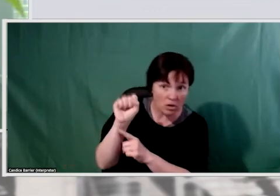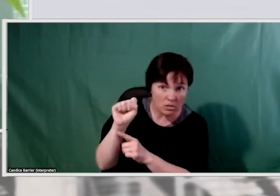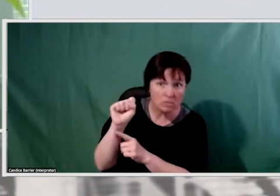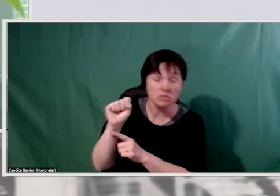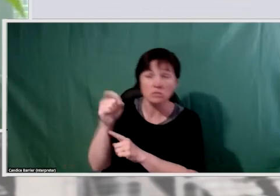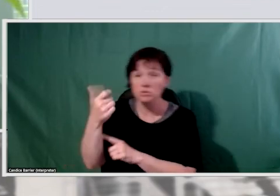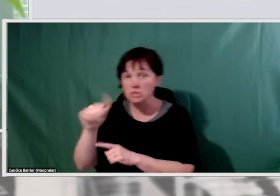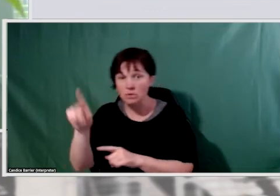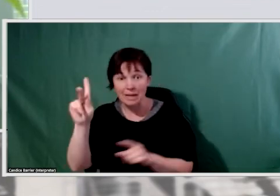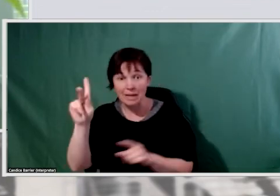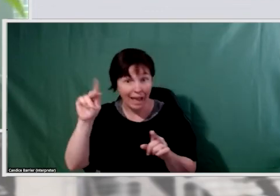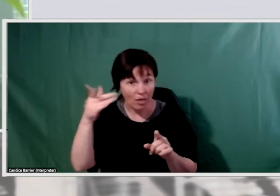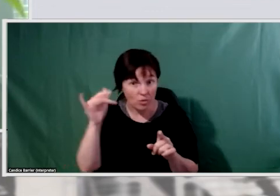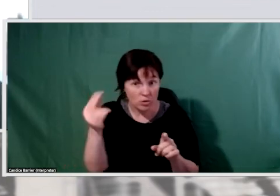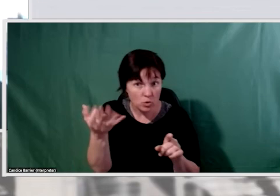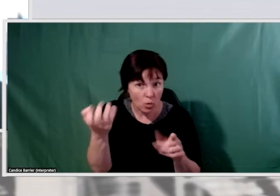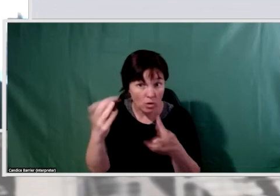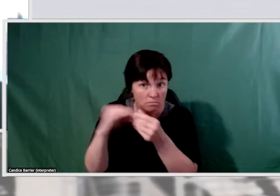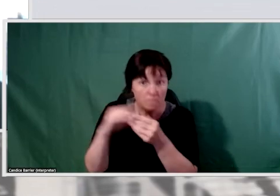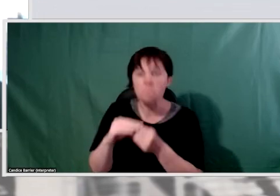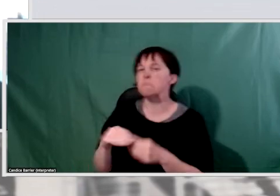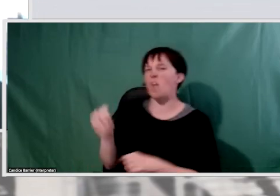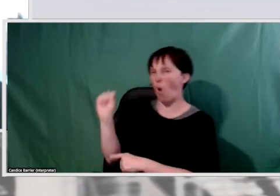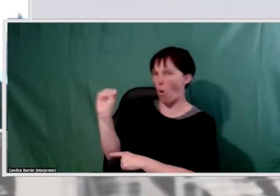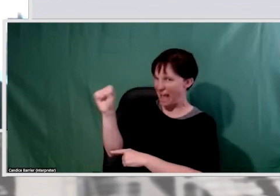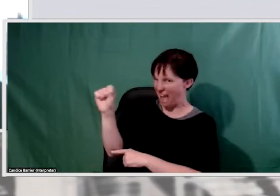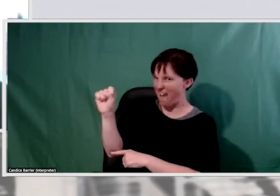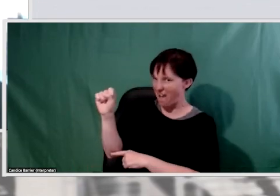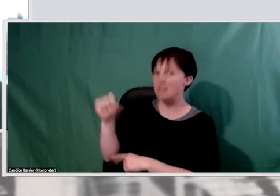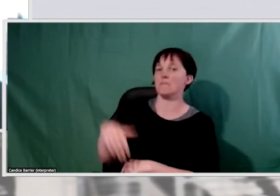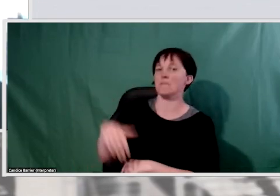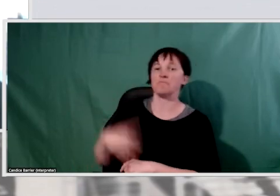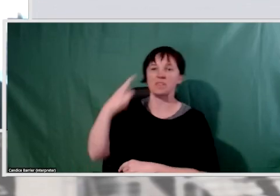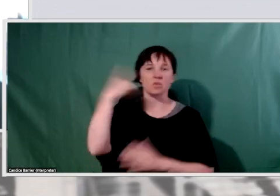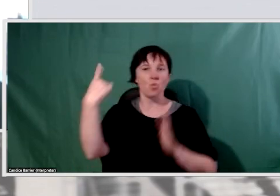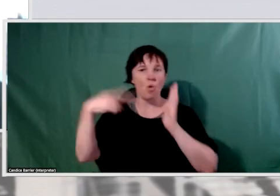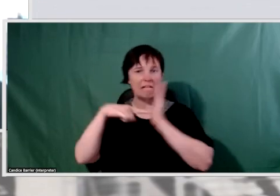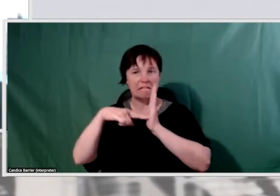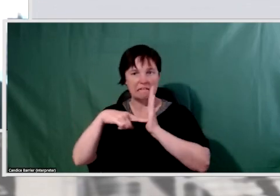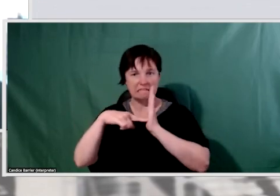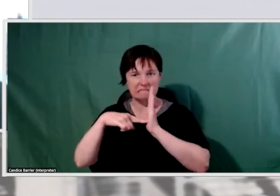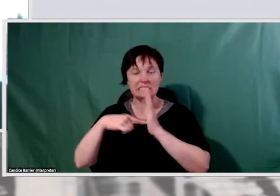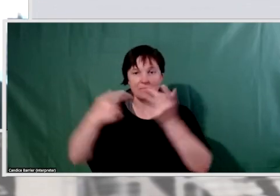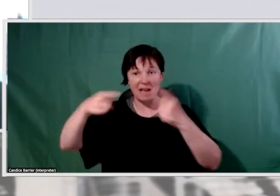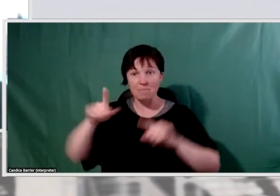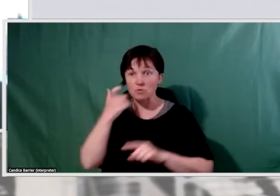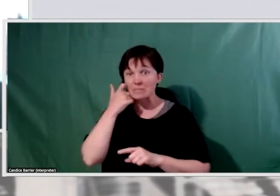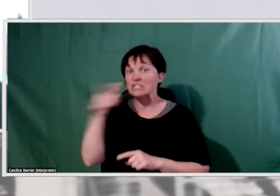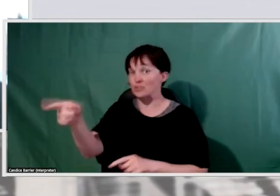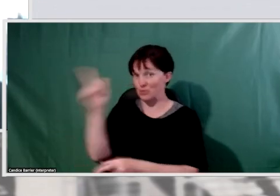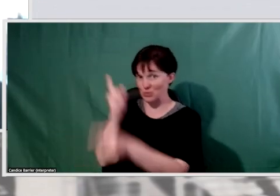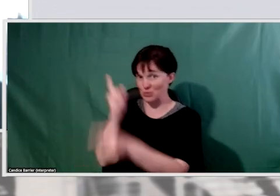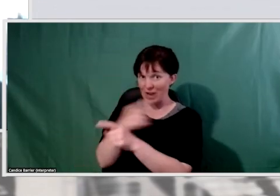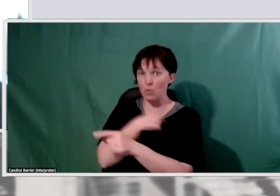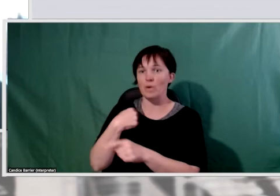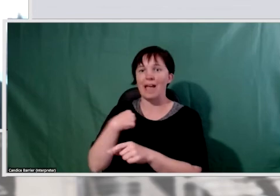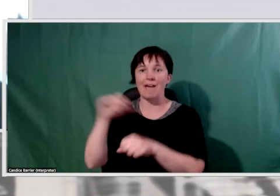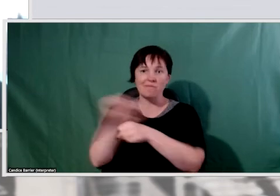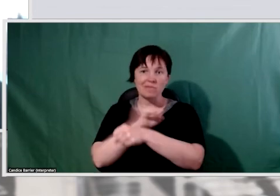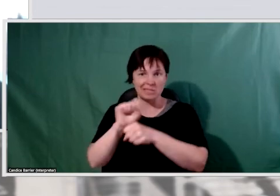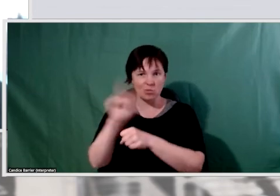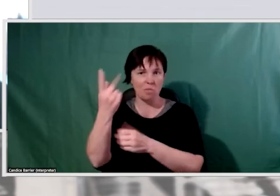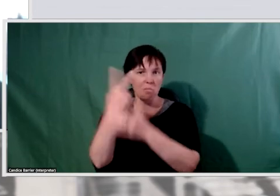want to speak to that? Yeah, definitely. I think one example that's happening recently, you're right, we do have facilities where both are